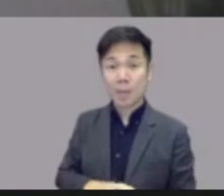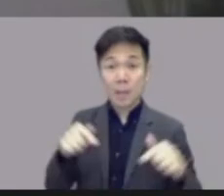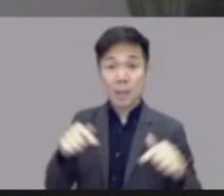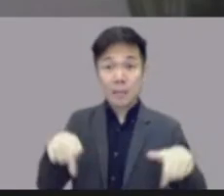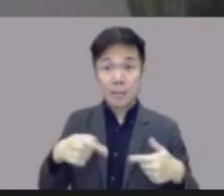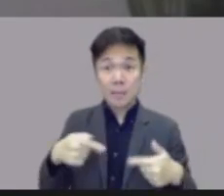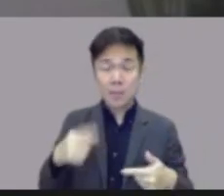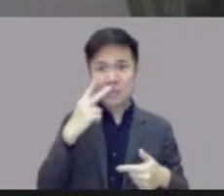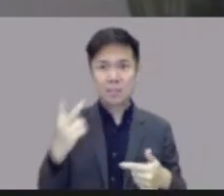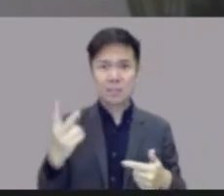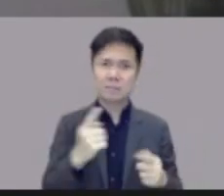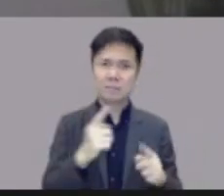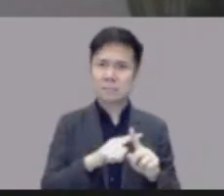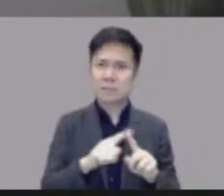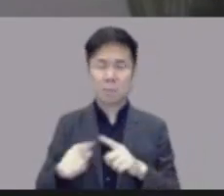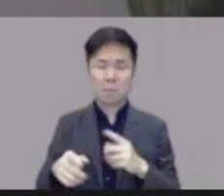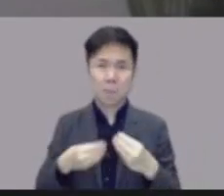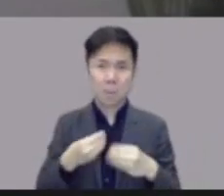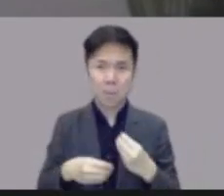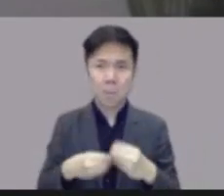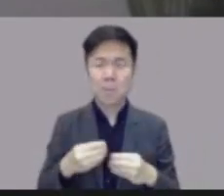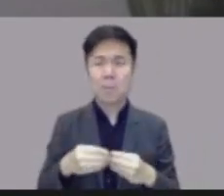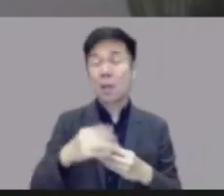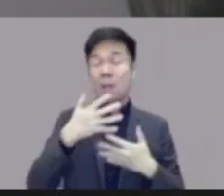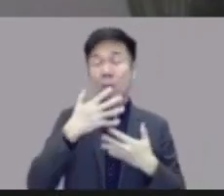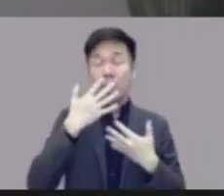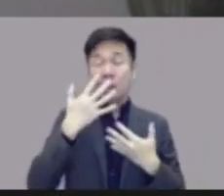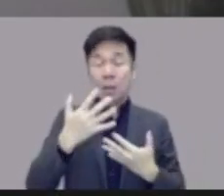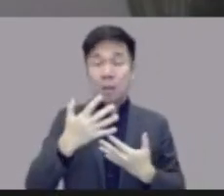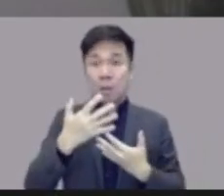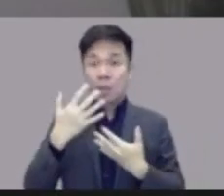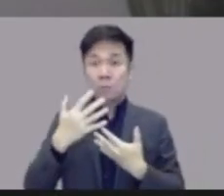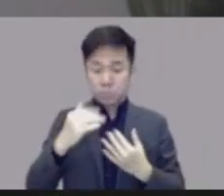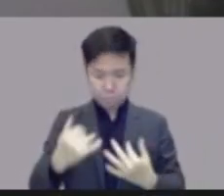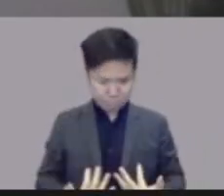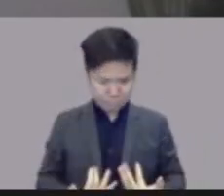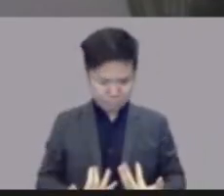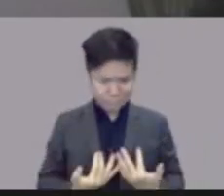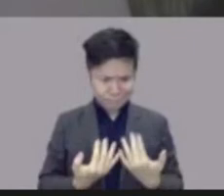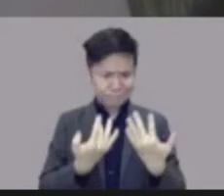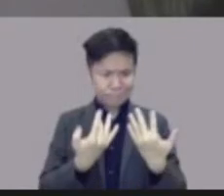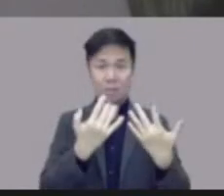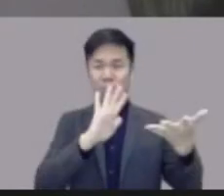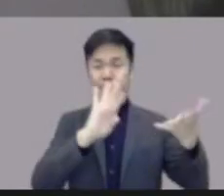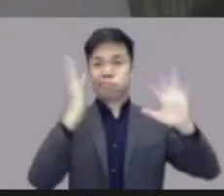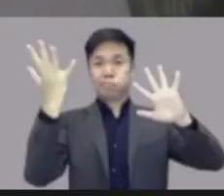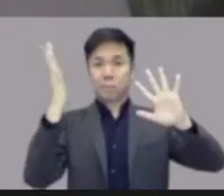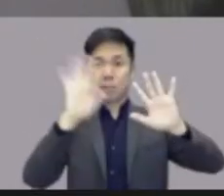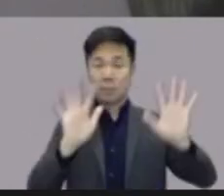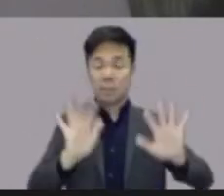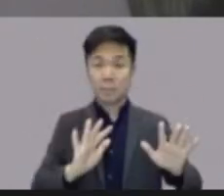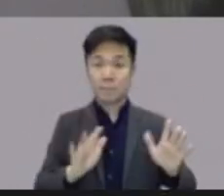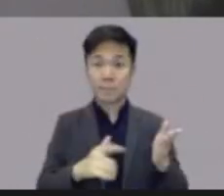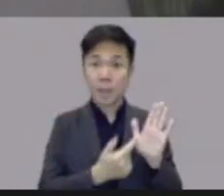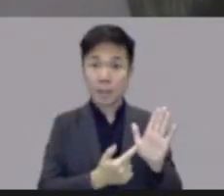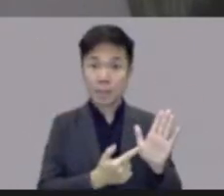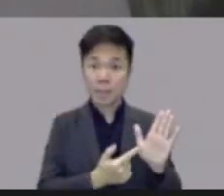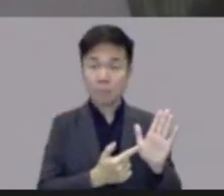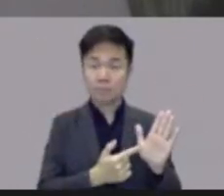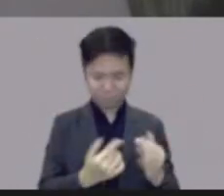because many causes of air pollution are causing climate change for example short-term air pollutants